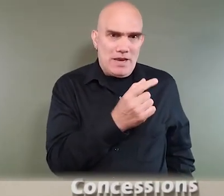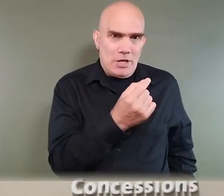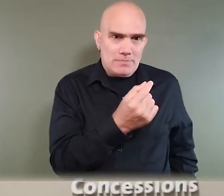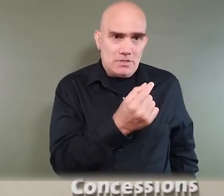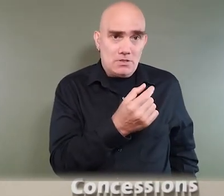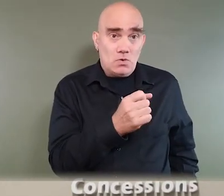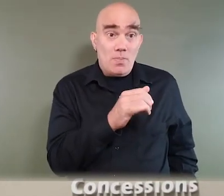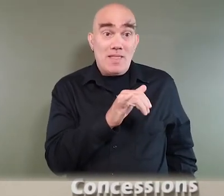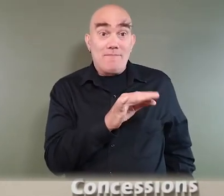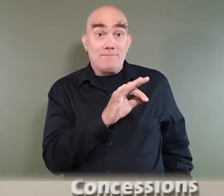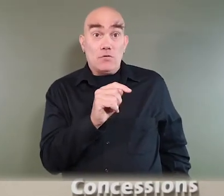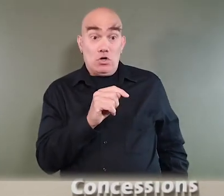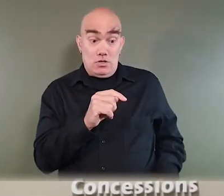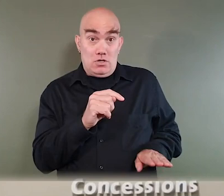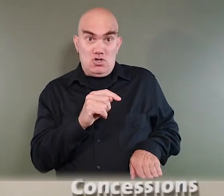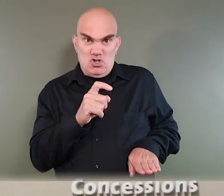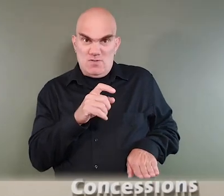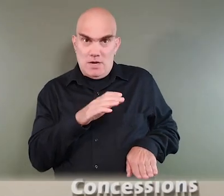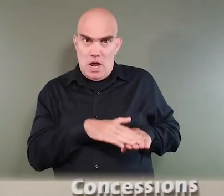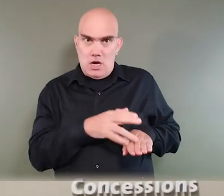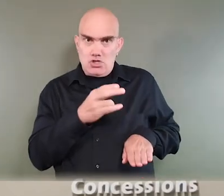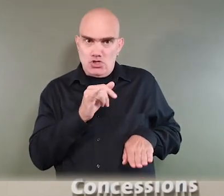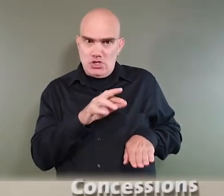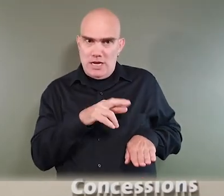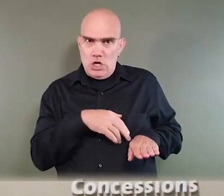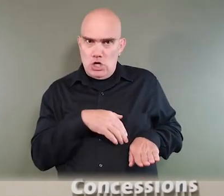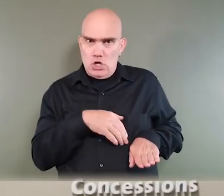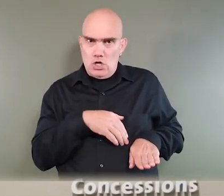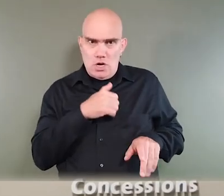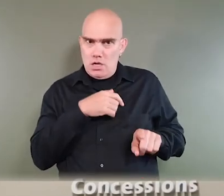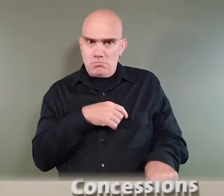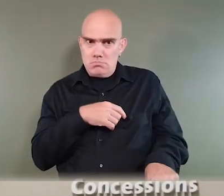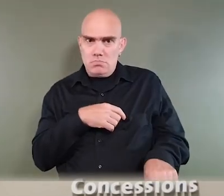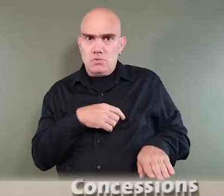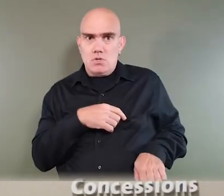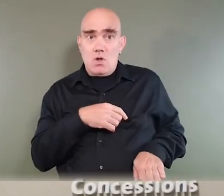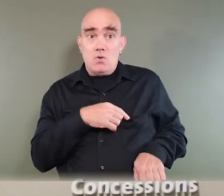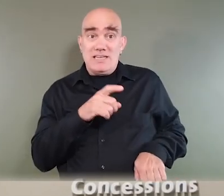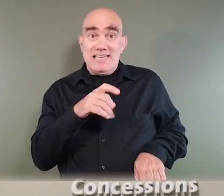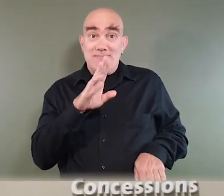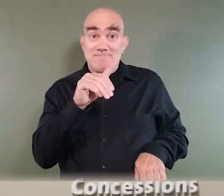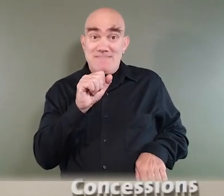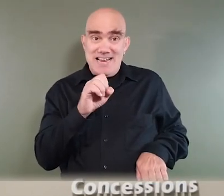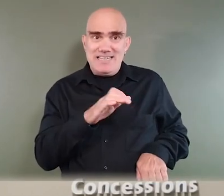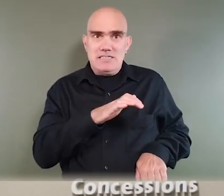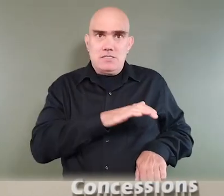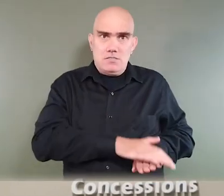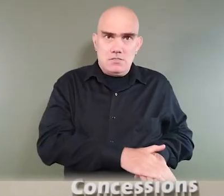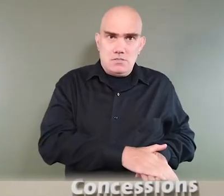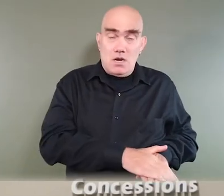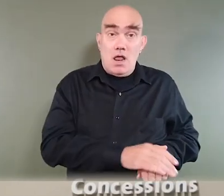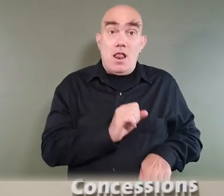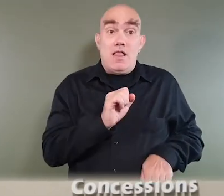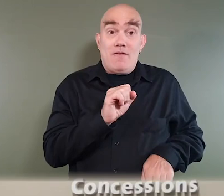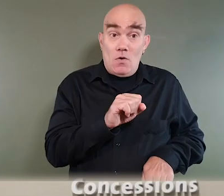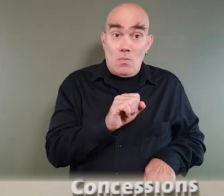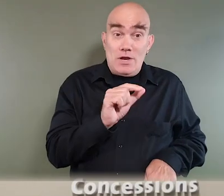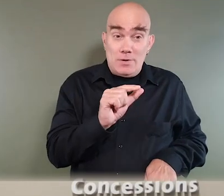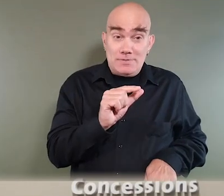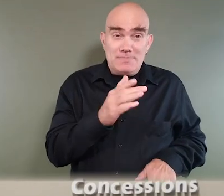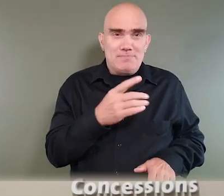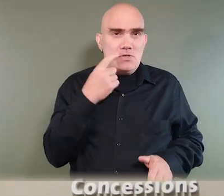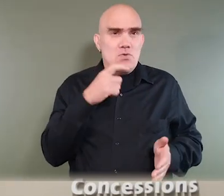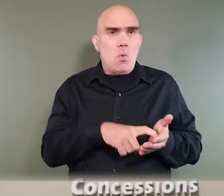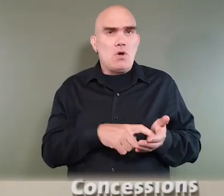So that foot should be on the chair, yeah. So you need a base. And you're leaning forward and you may notice a stretch